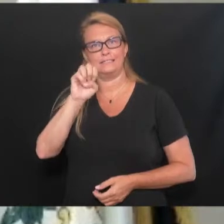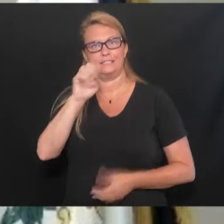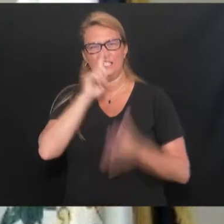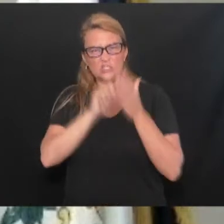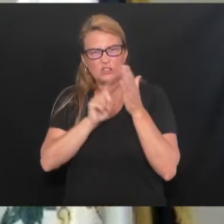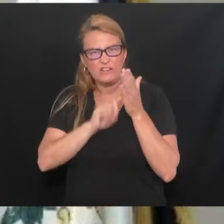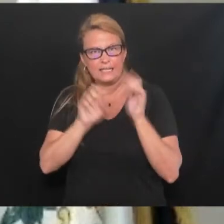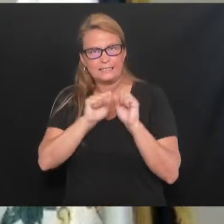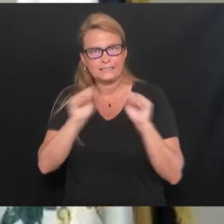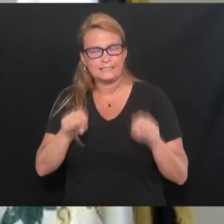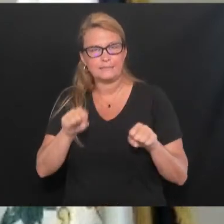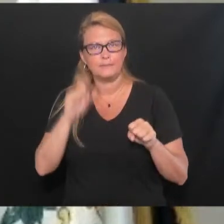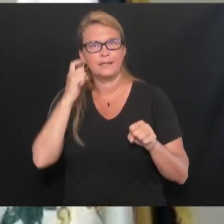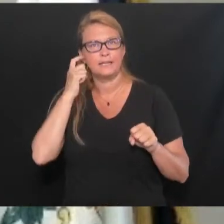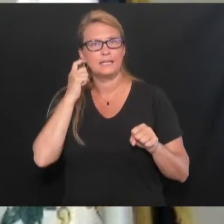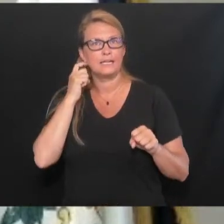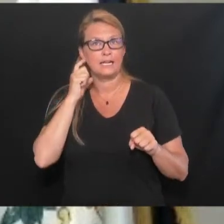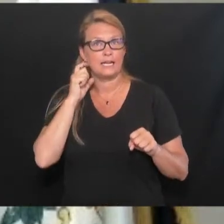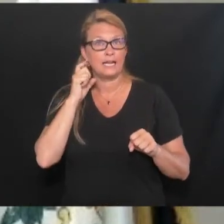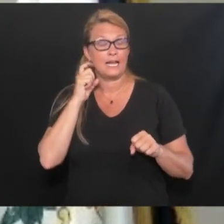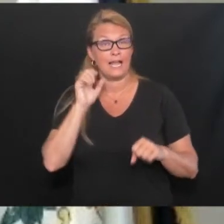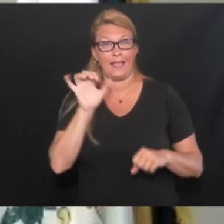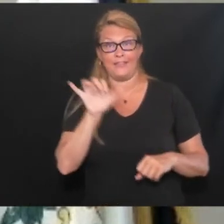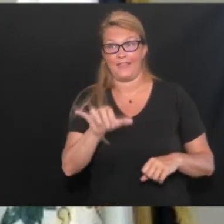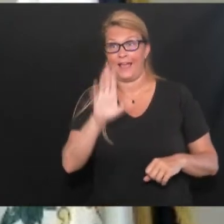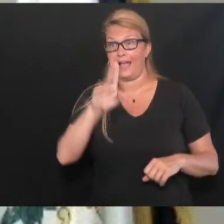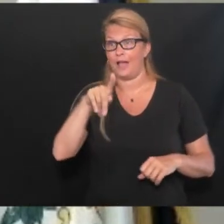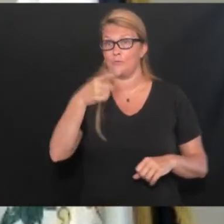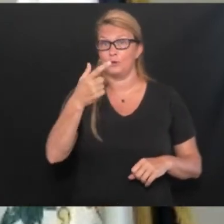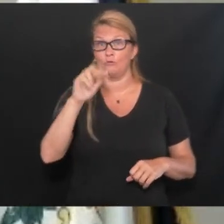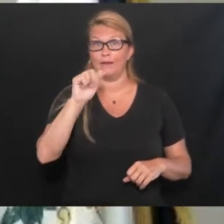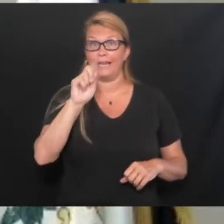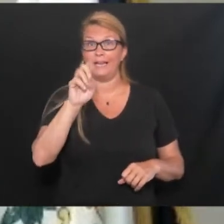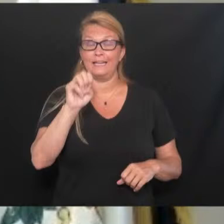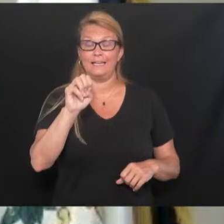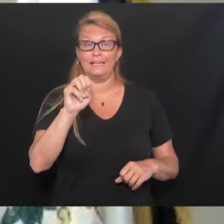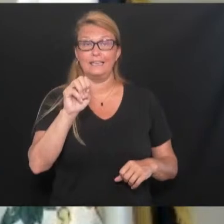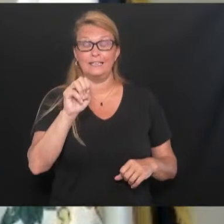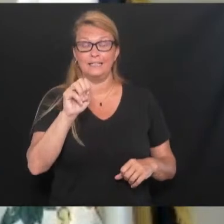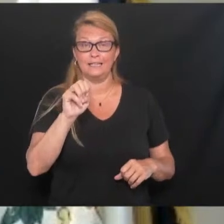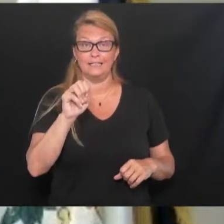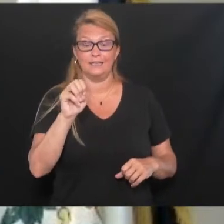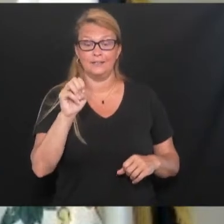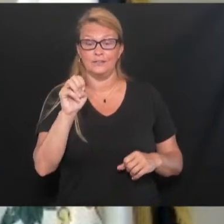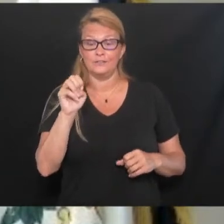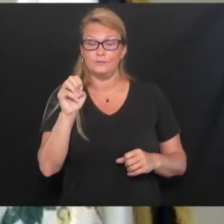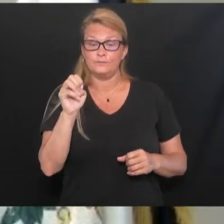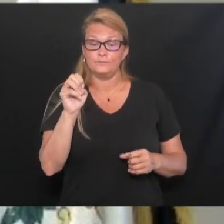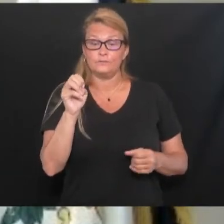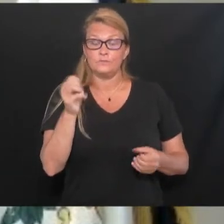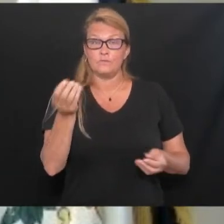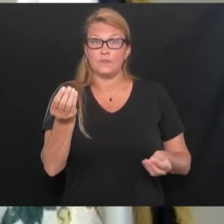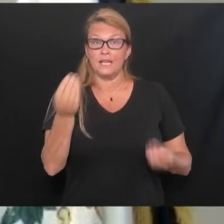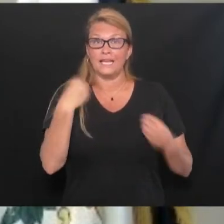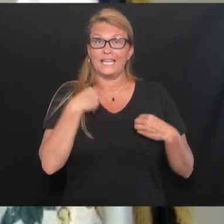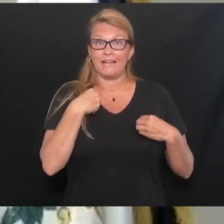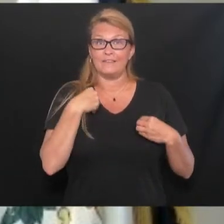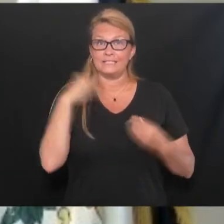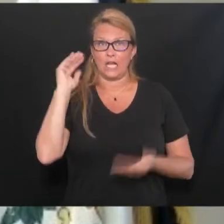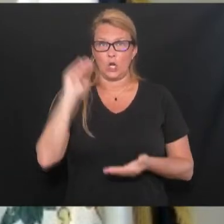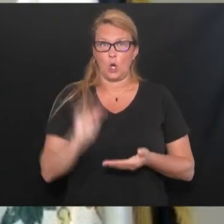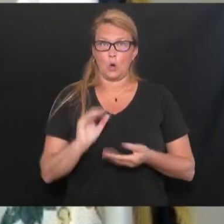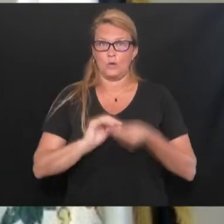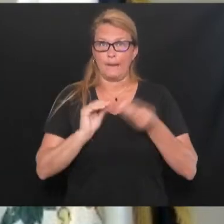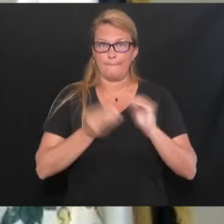yesterday. The upgrade resulted in a low number of assigned cases in the